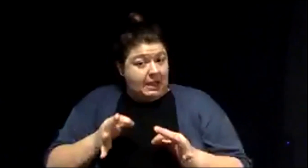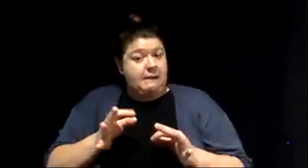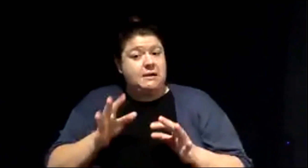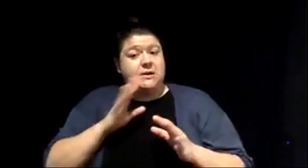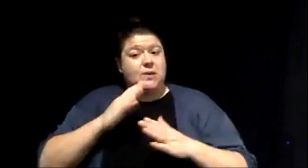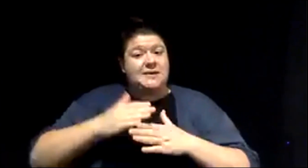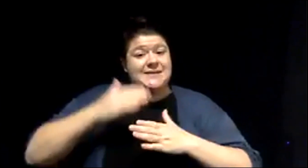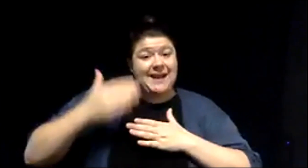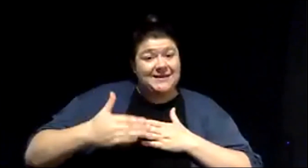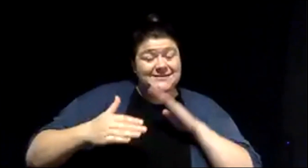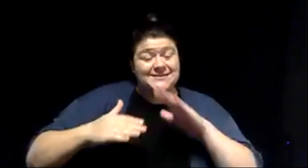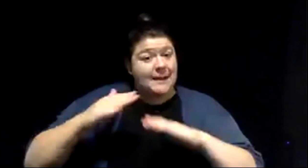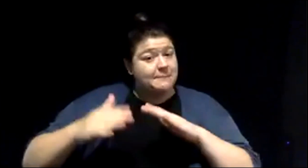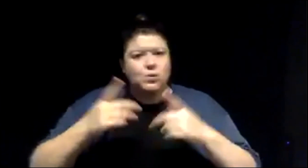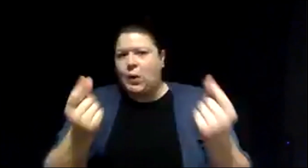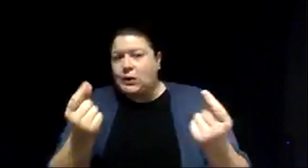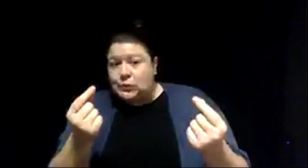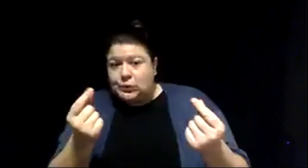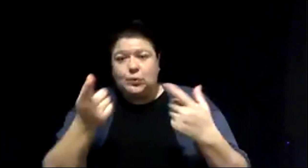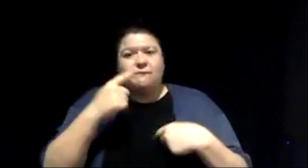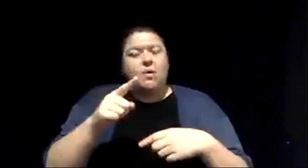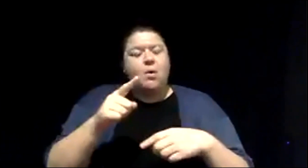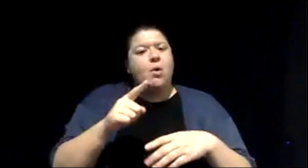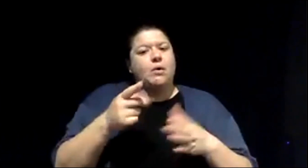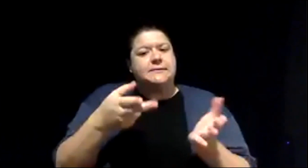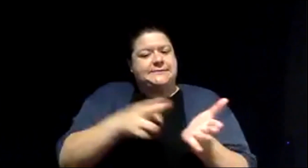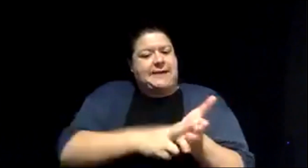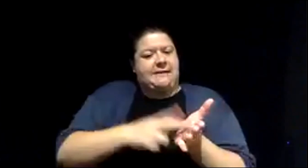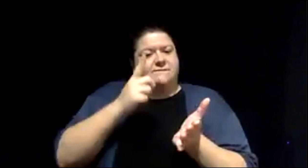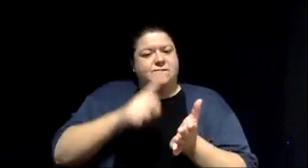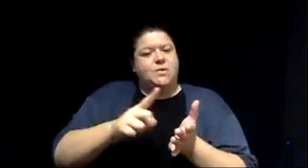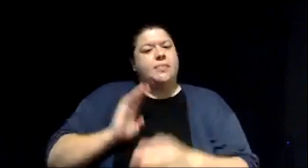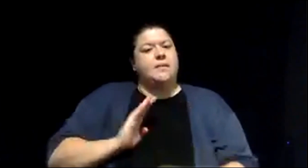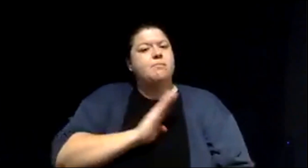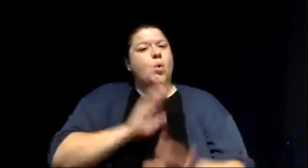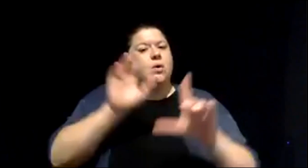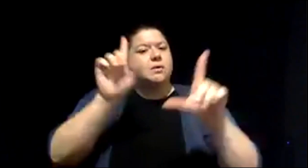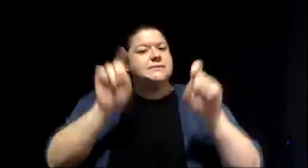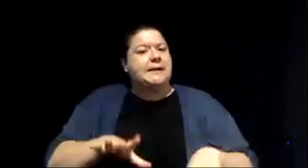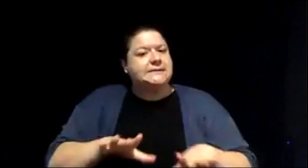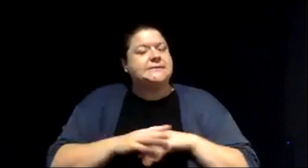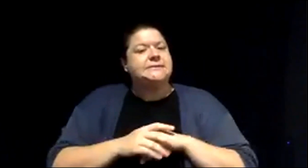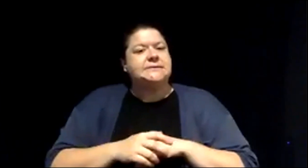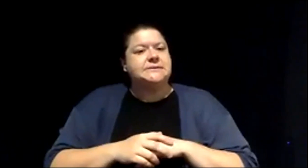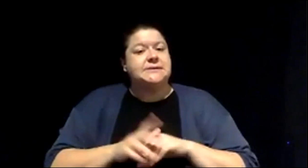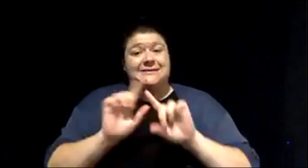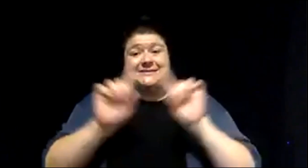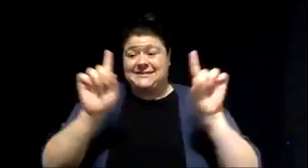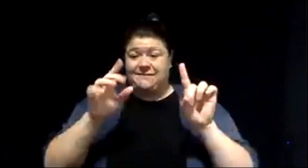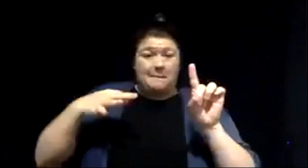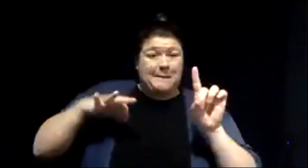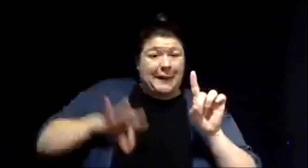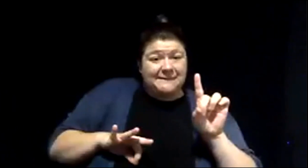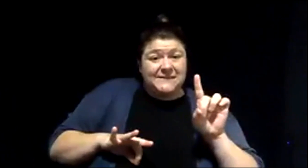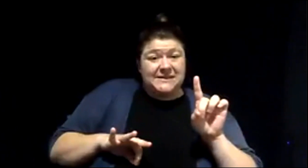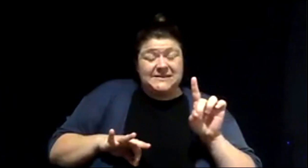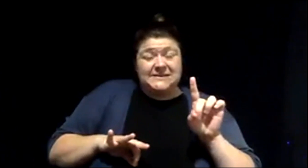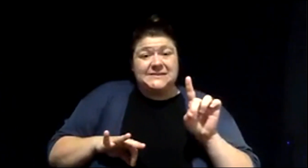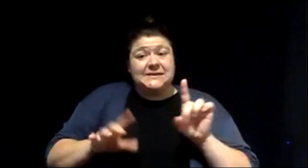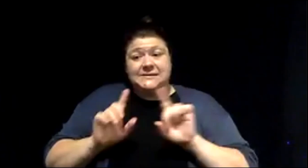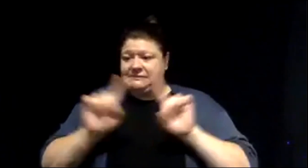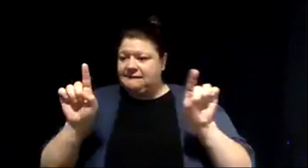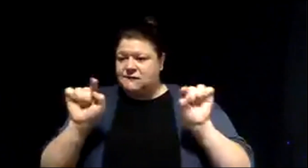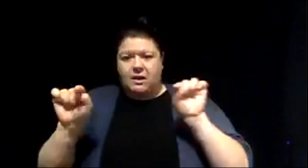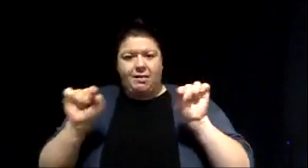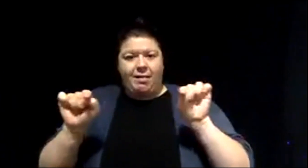what you need to do in order to get signed up with the board, the different boards, what are the benefits of each one, what are the